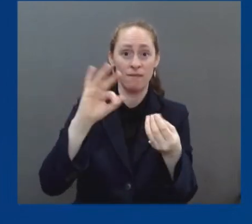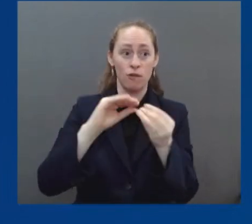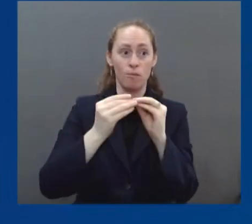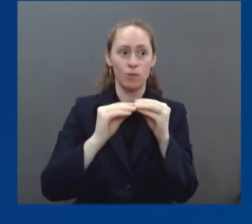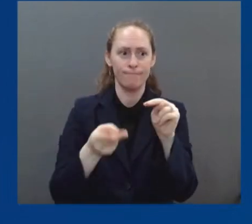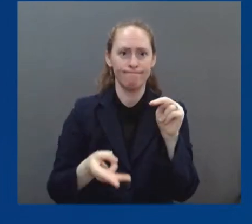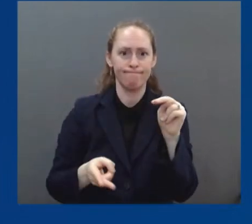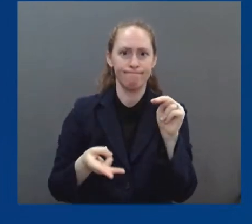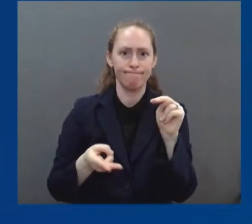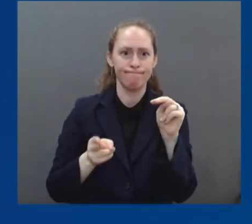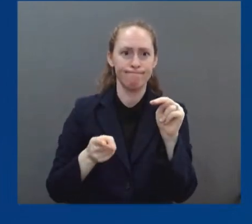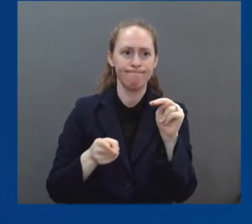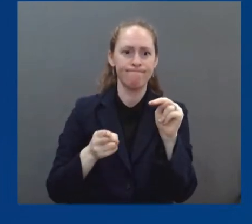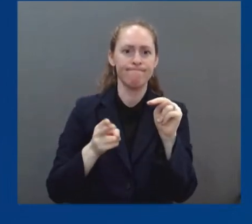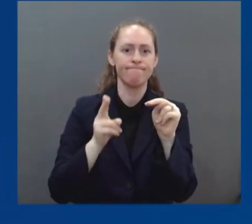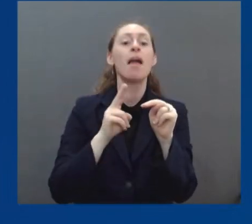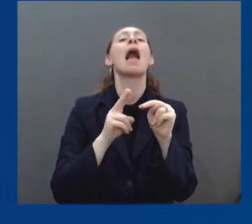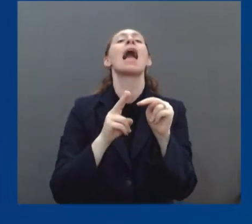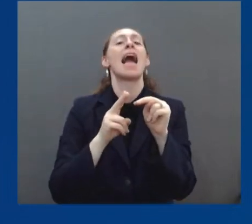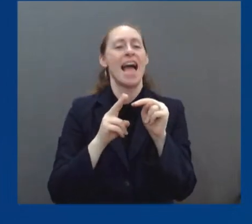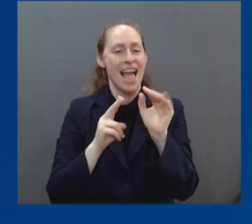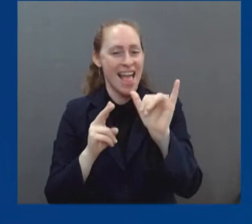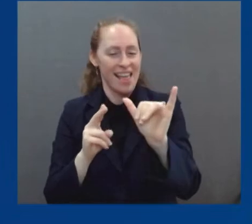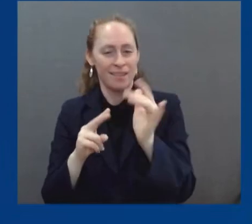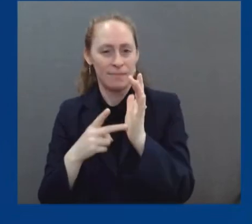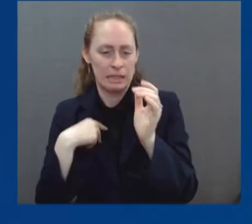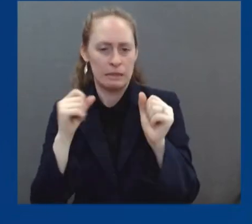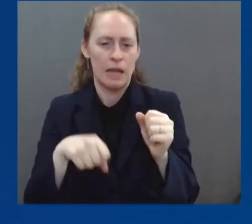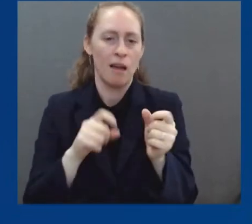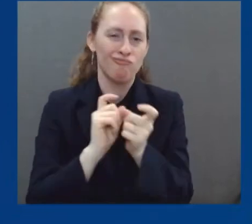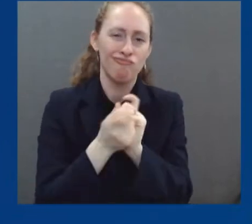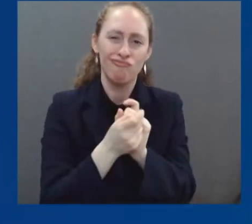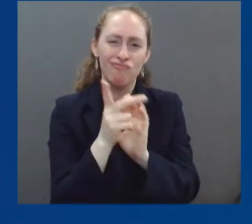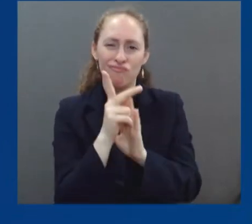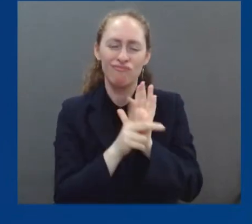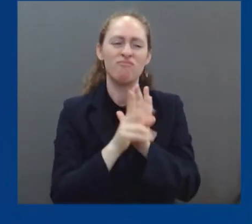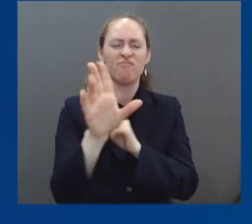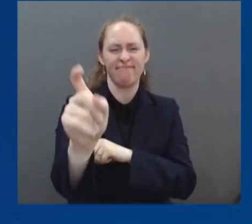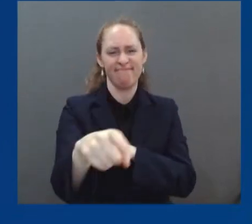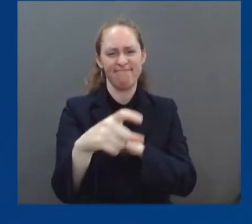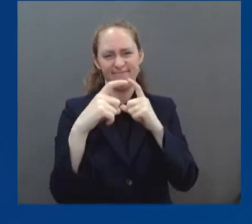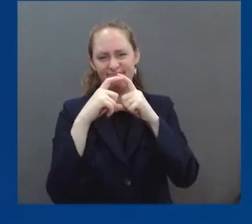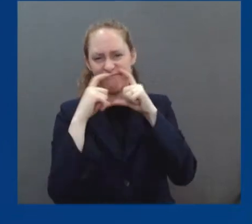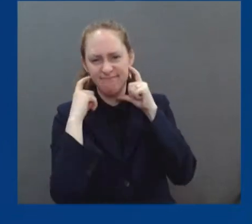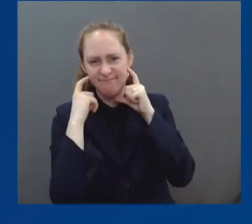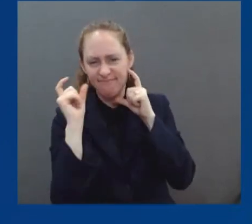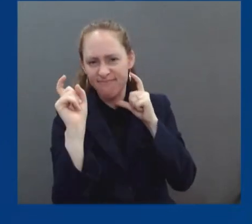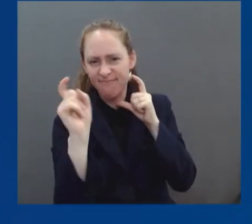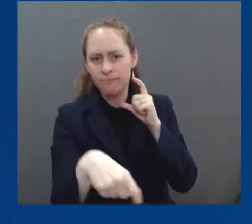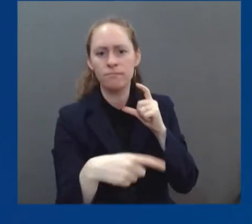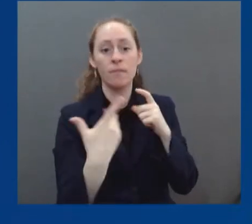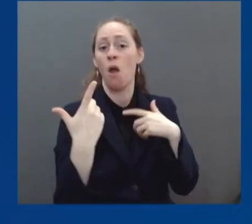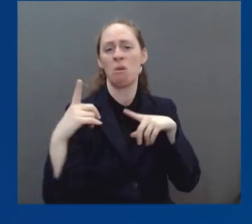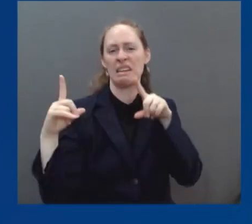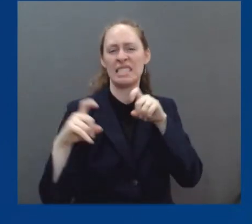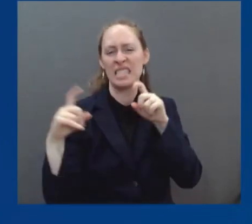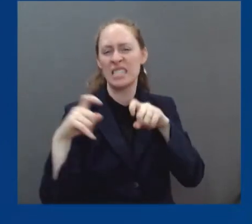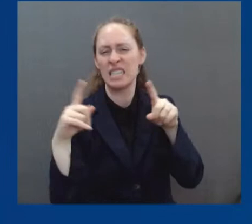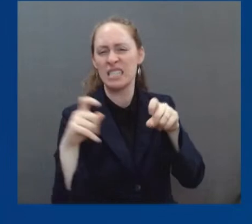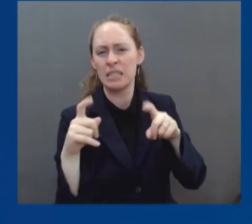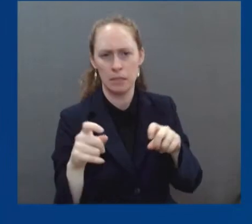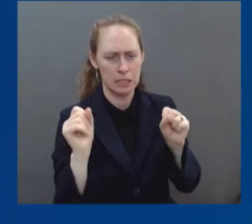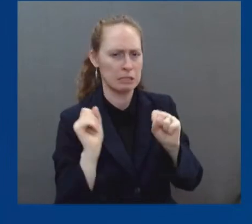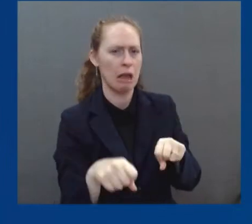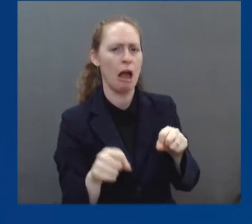higher COVID-19 community levels. Now, as we continue to closely monitor COVID-19 in the United States, we're reminded